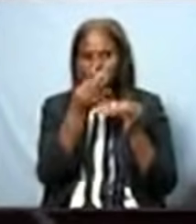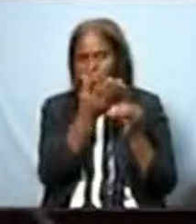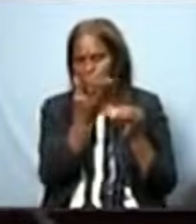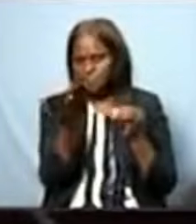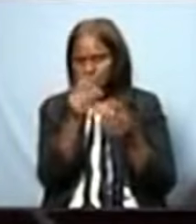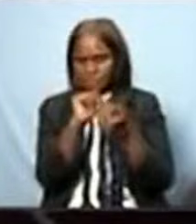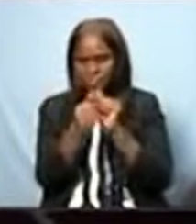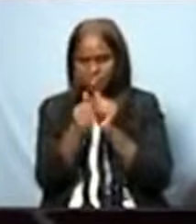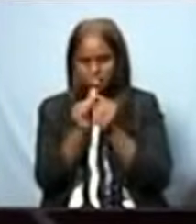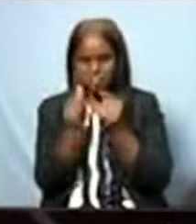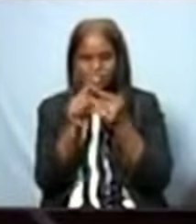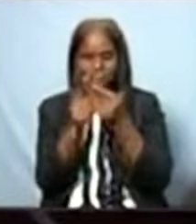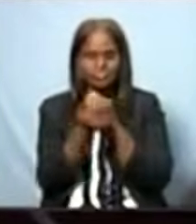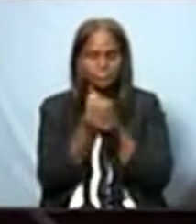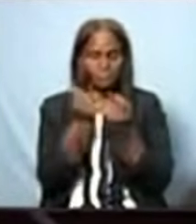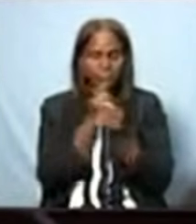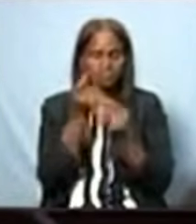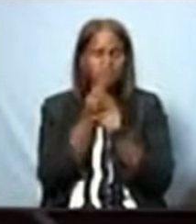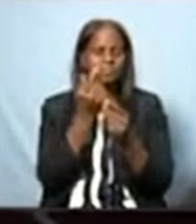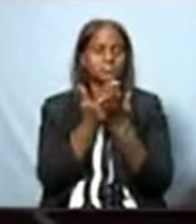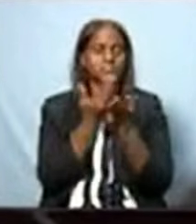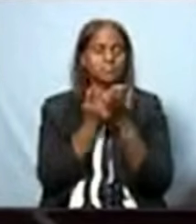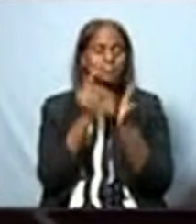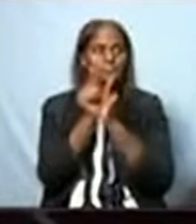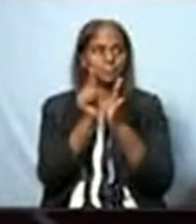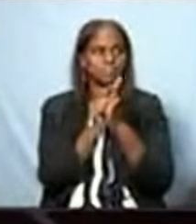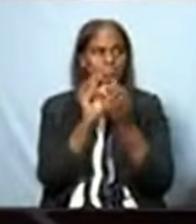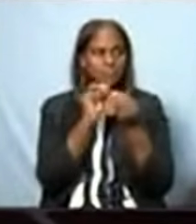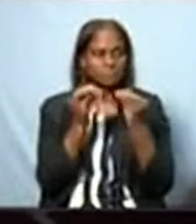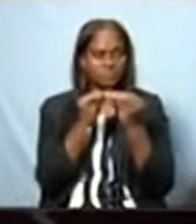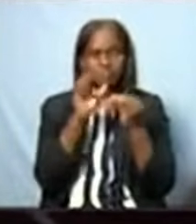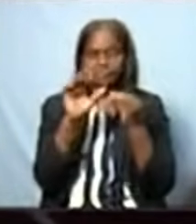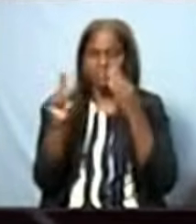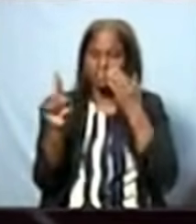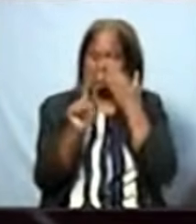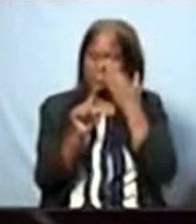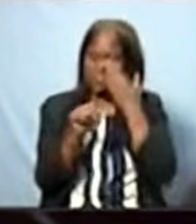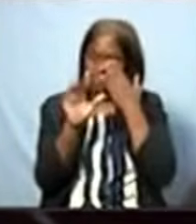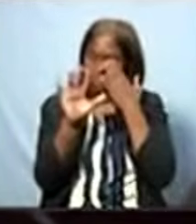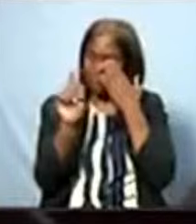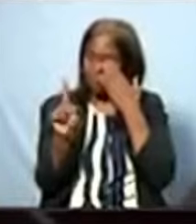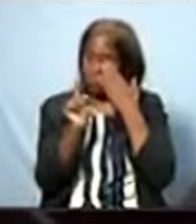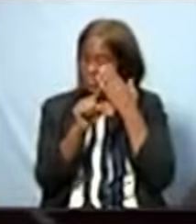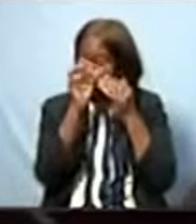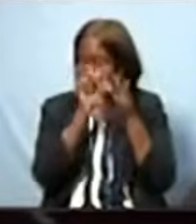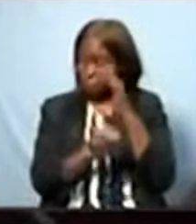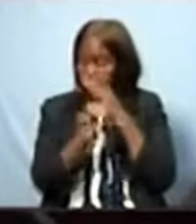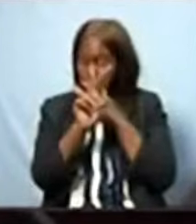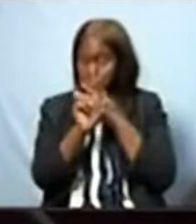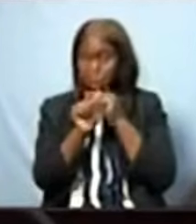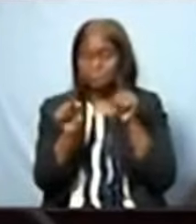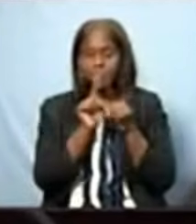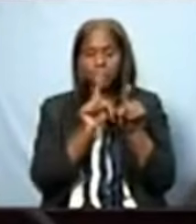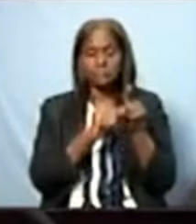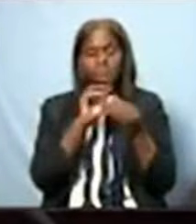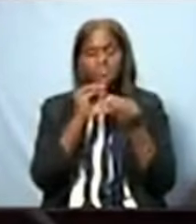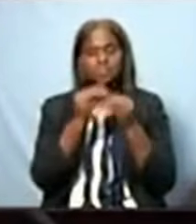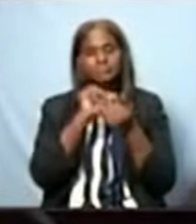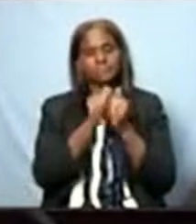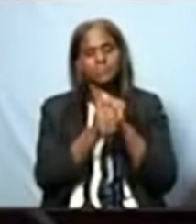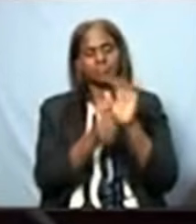be amended by the proposed bill. Article 51, clause 51, as it may be, Article